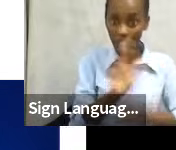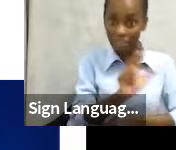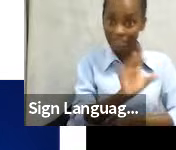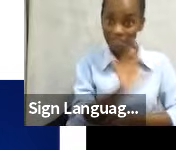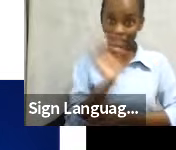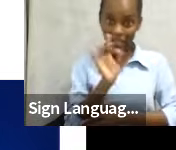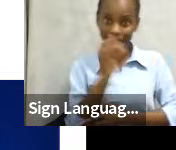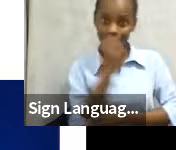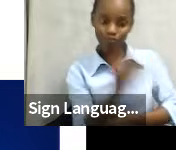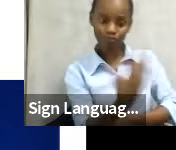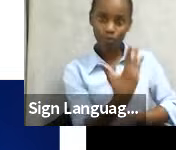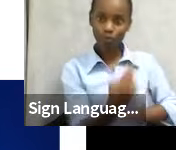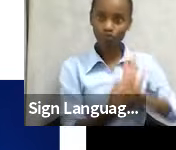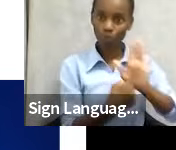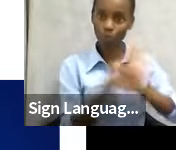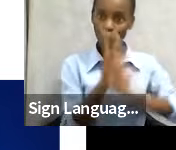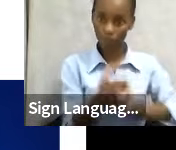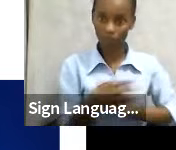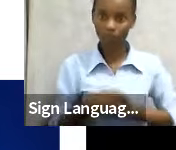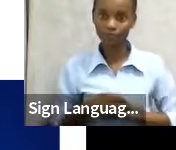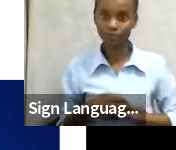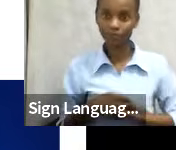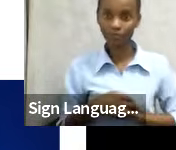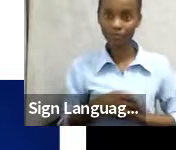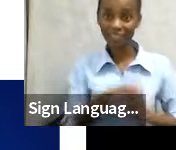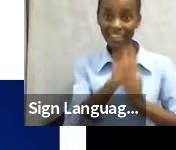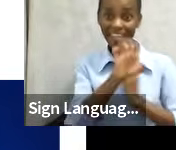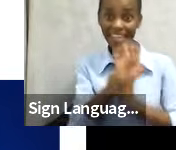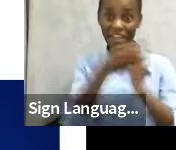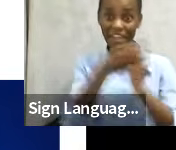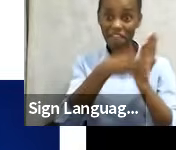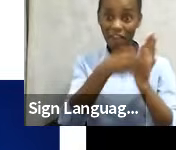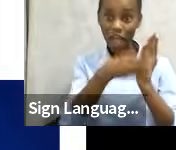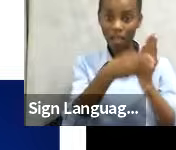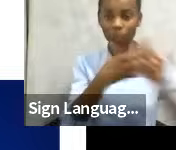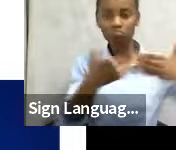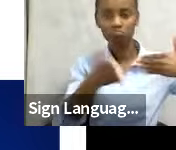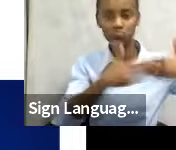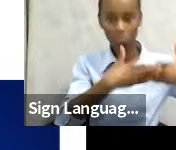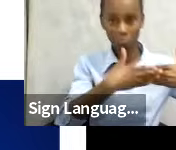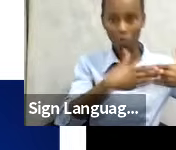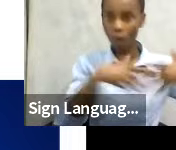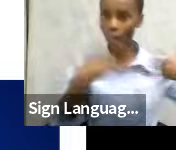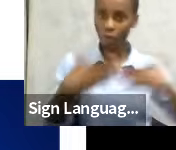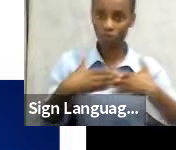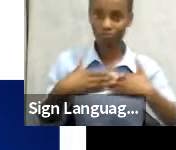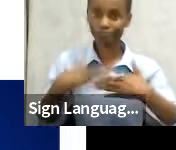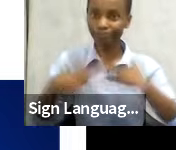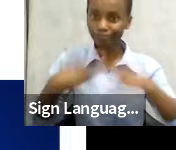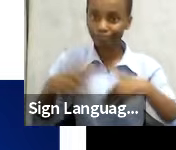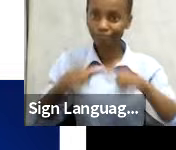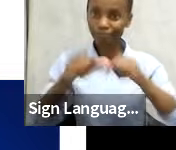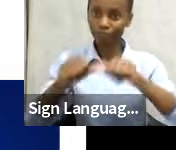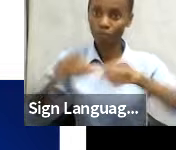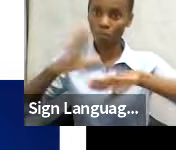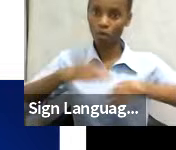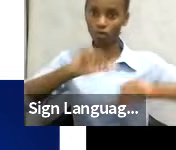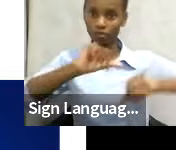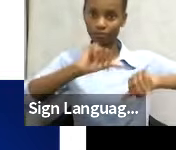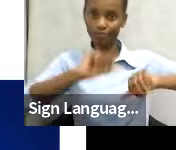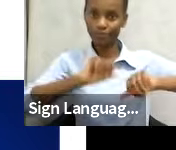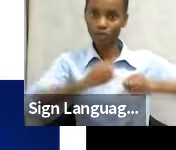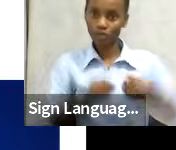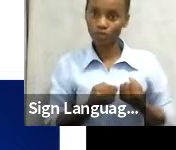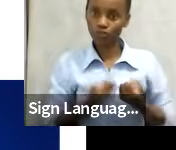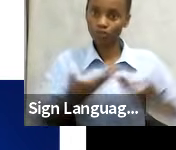and log out of e-filing or continue to use other e-filing services. Thank you for submitting your return via